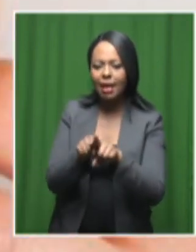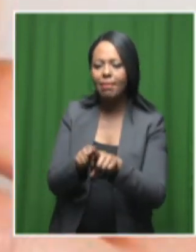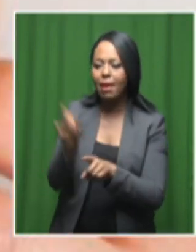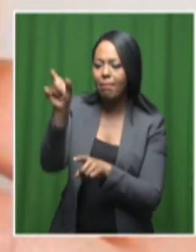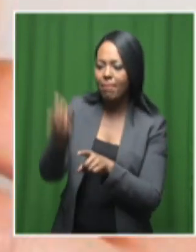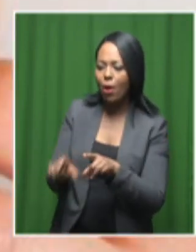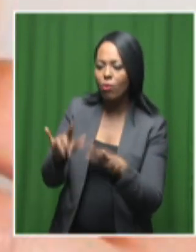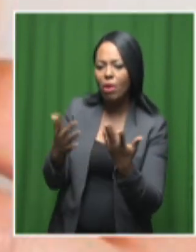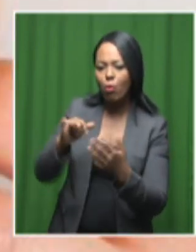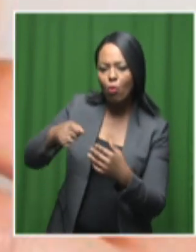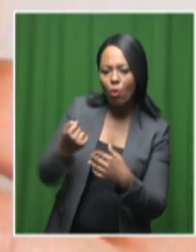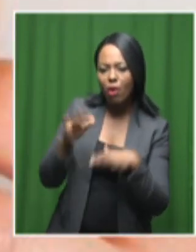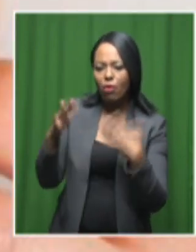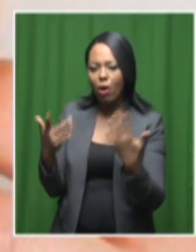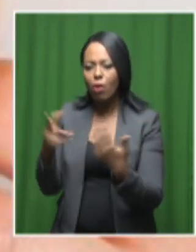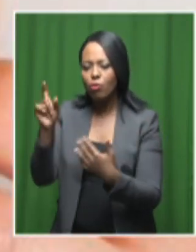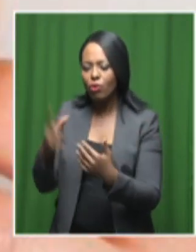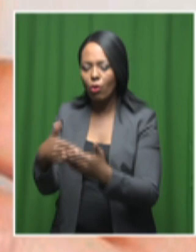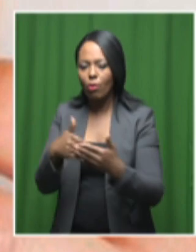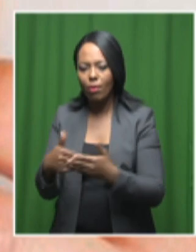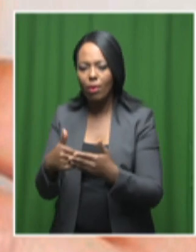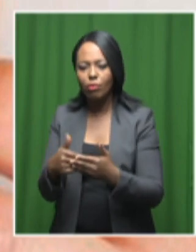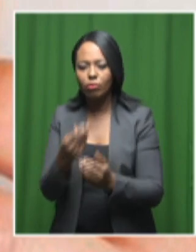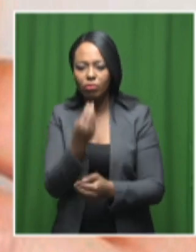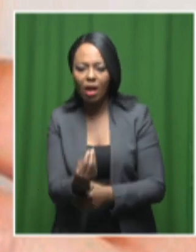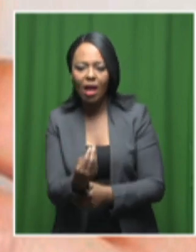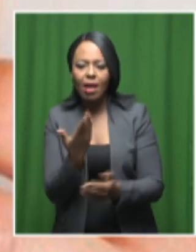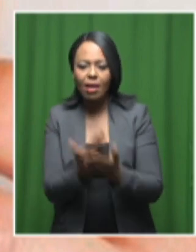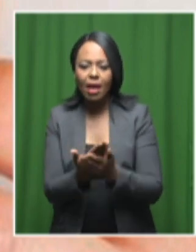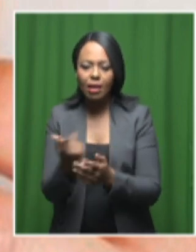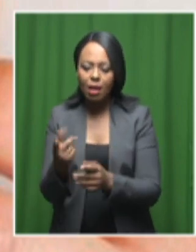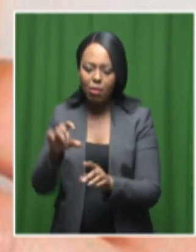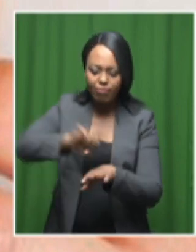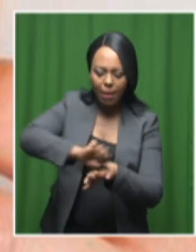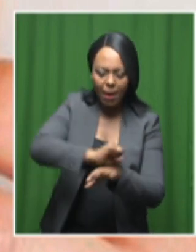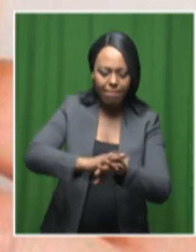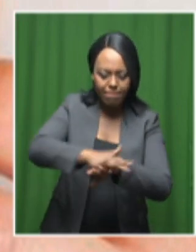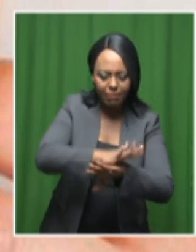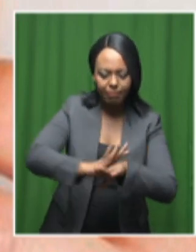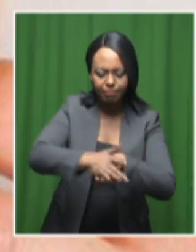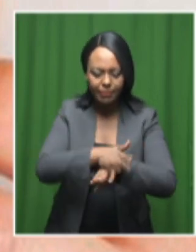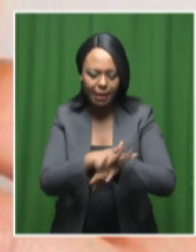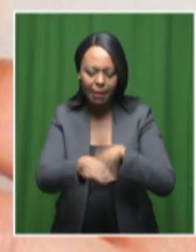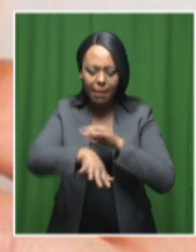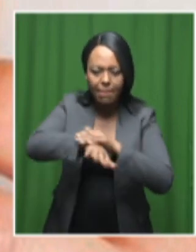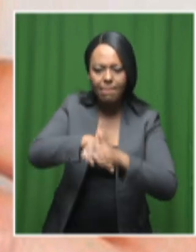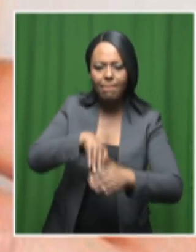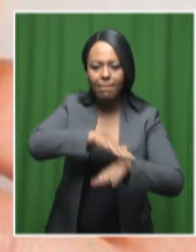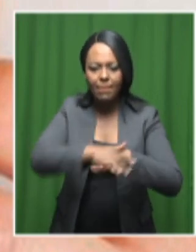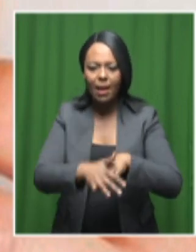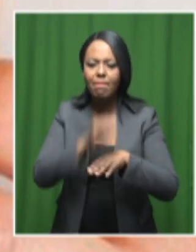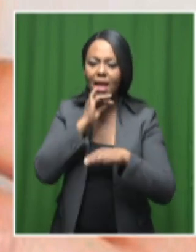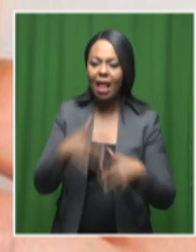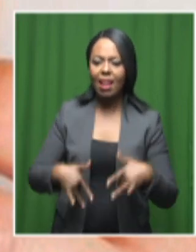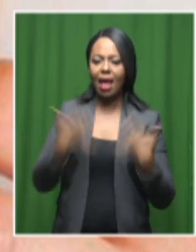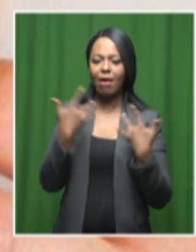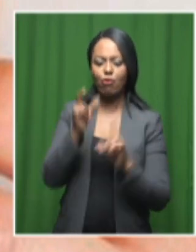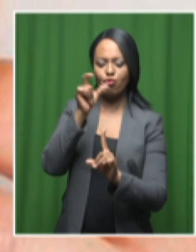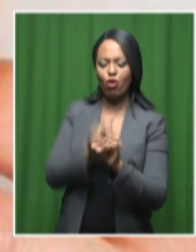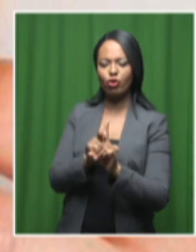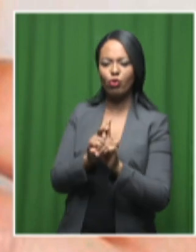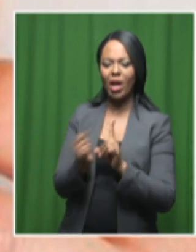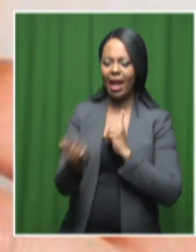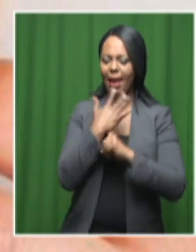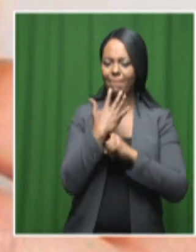this disease has got such a high impact, it changes the person's life decisions. They might want to isolate